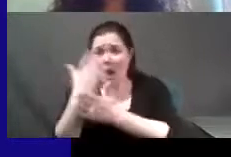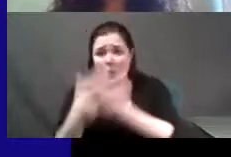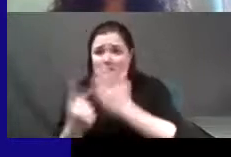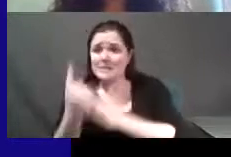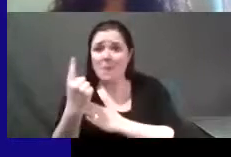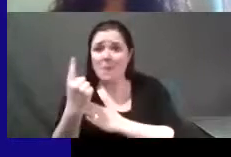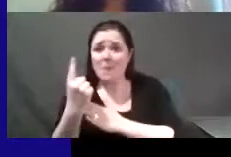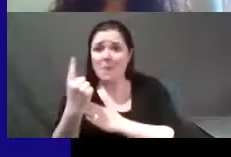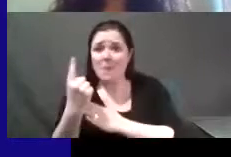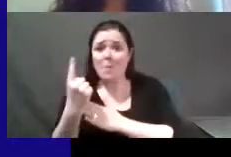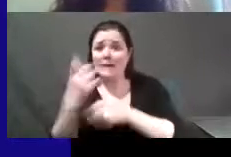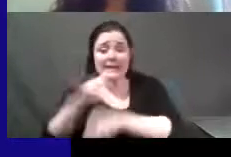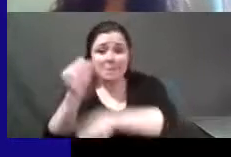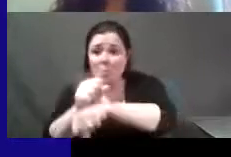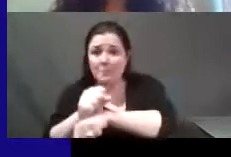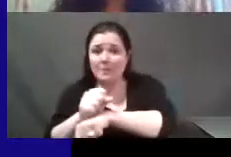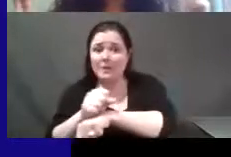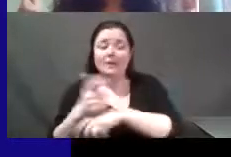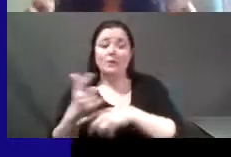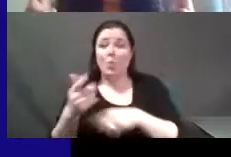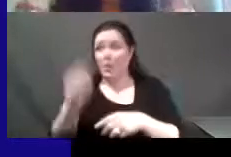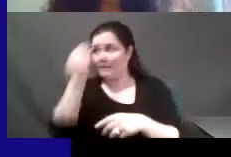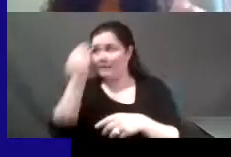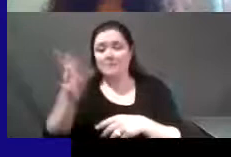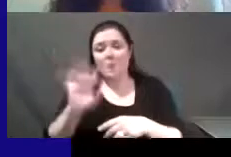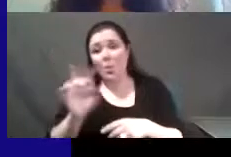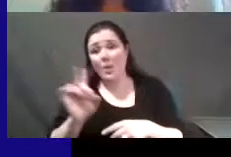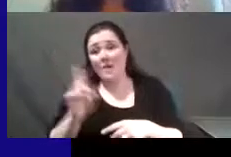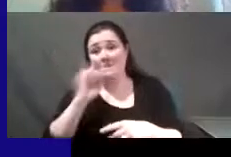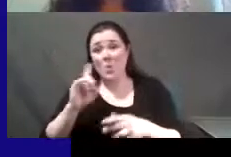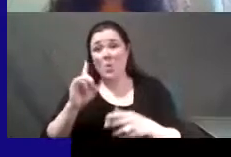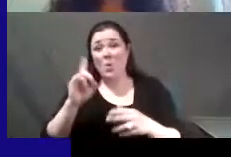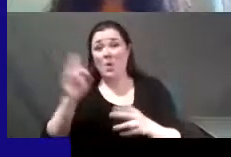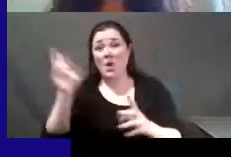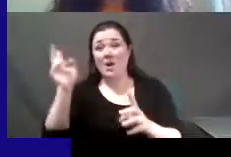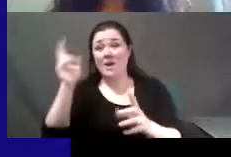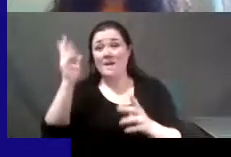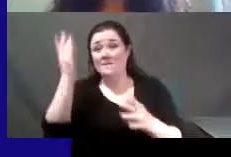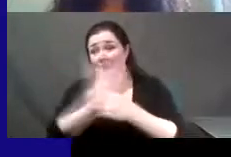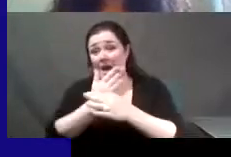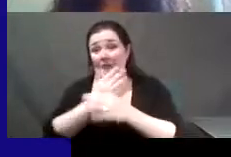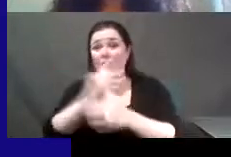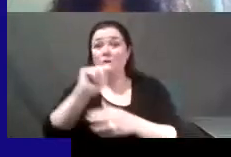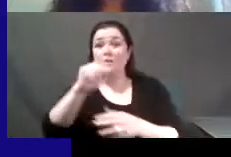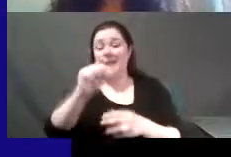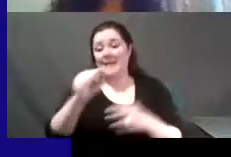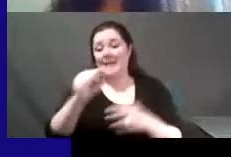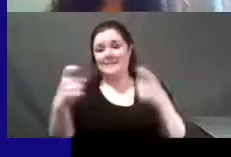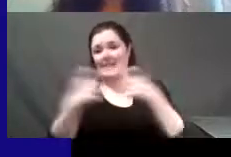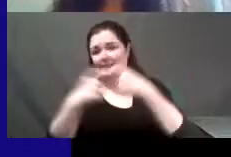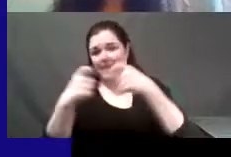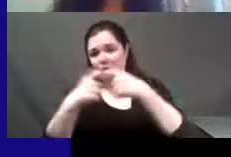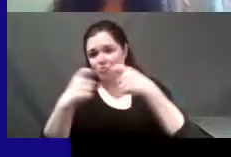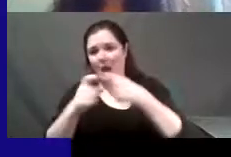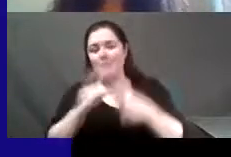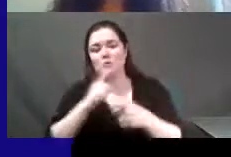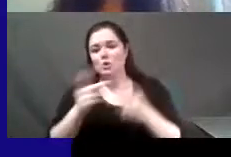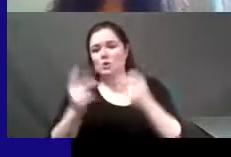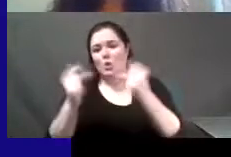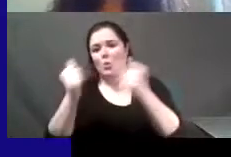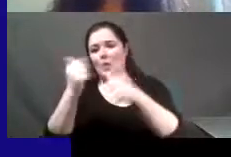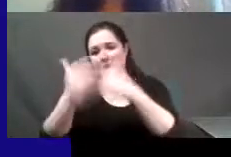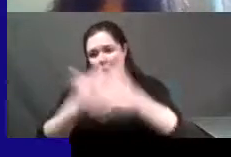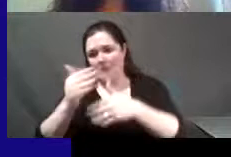get an appointment so that they can file their taxes electronically. I'm sure that's probably a quick process.